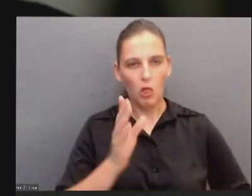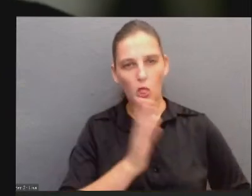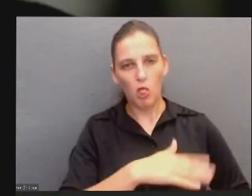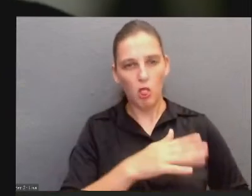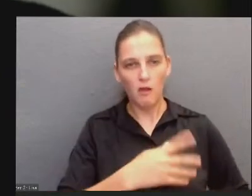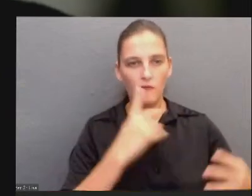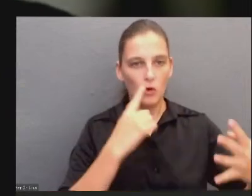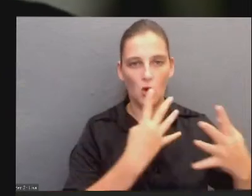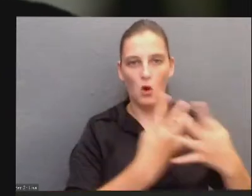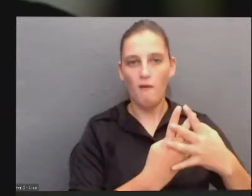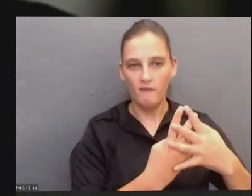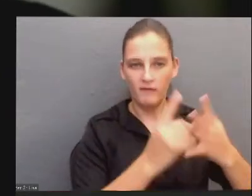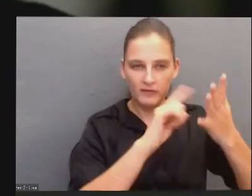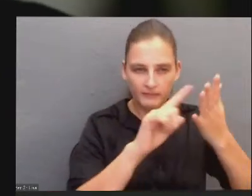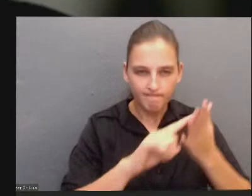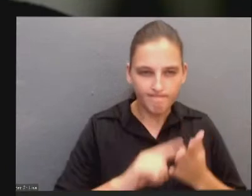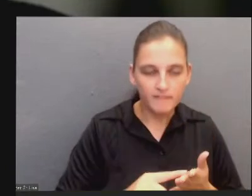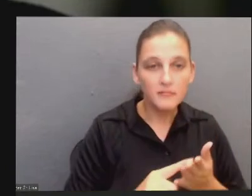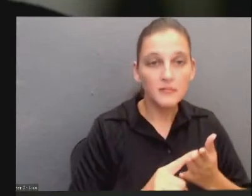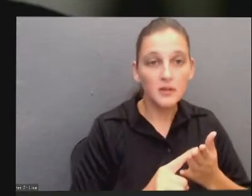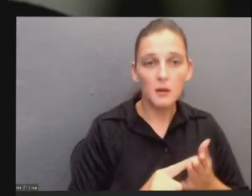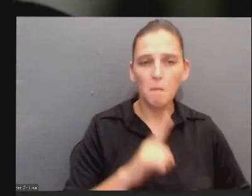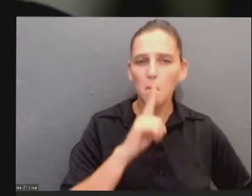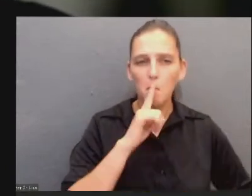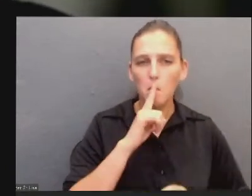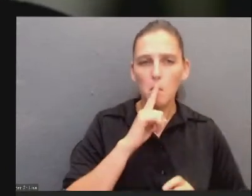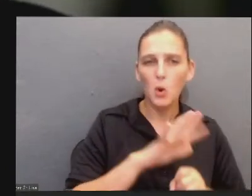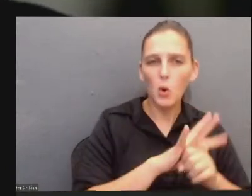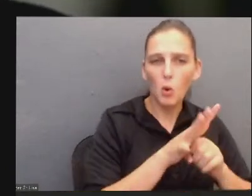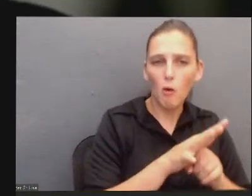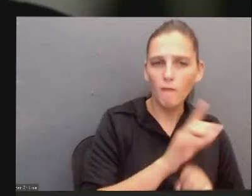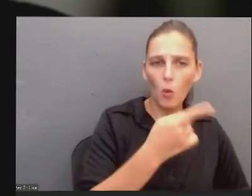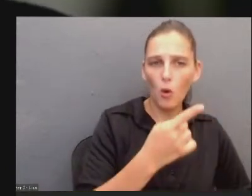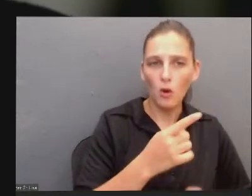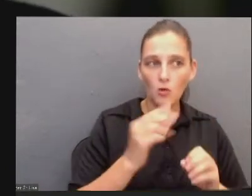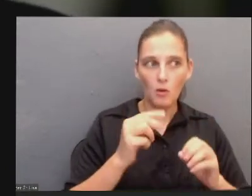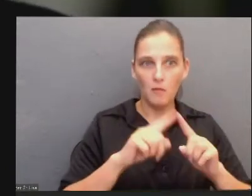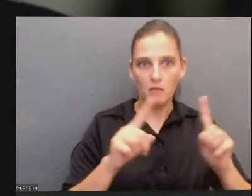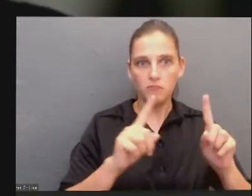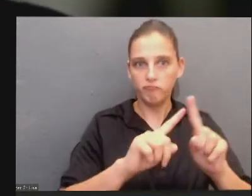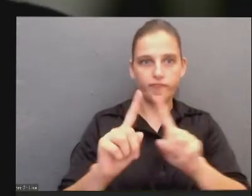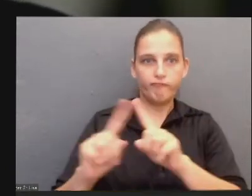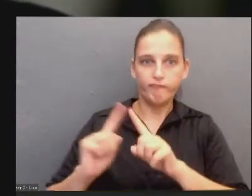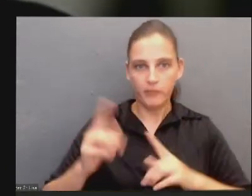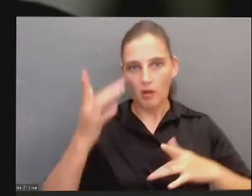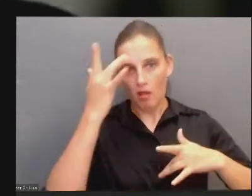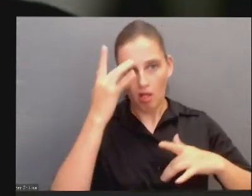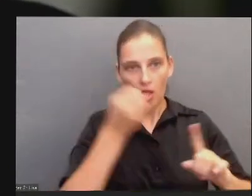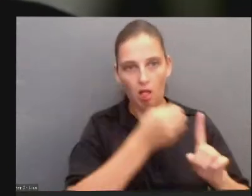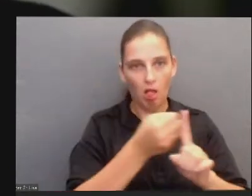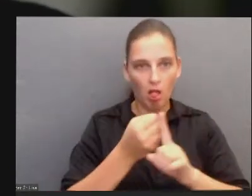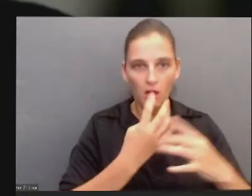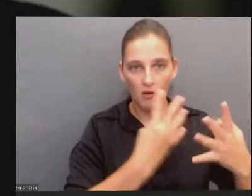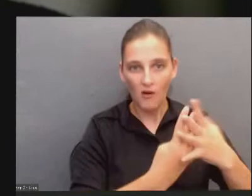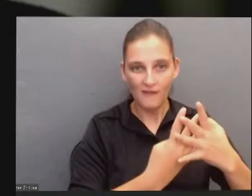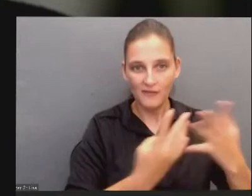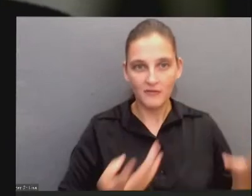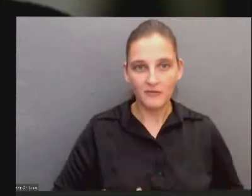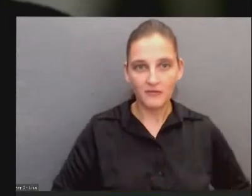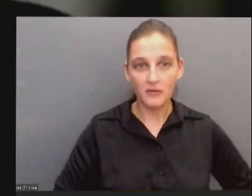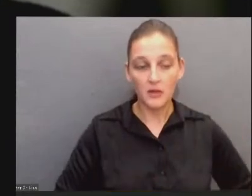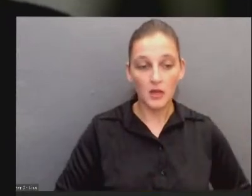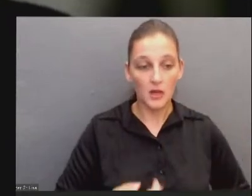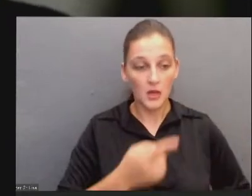around a whole range of health outcomes, including the most serious outcome, death, where we really don't know when a person dies behind